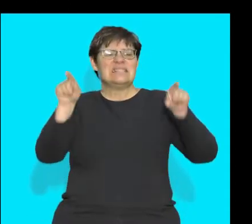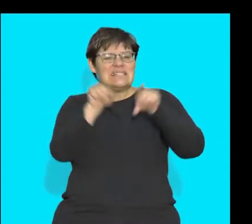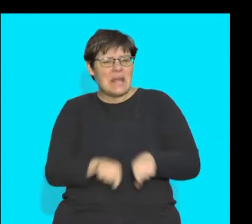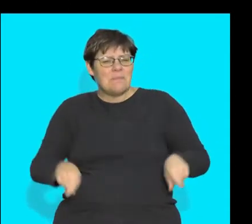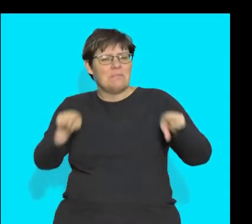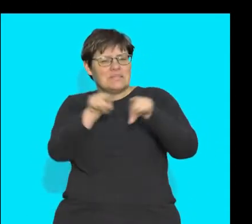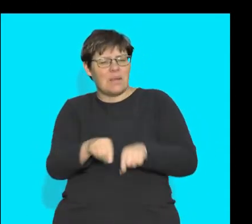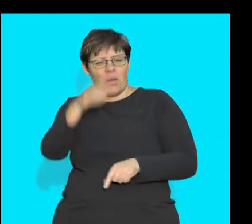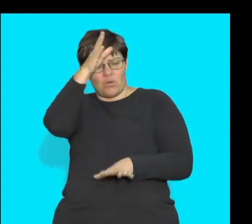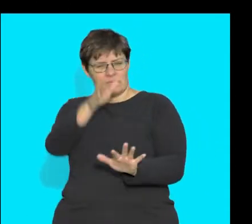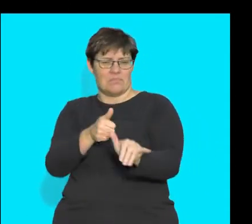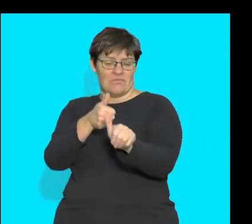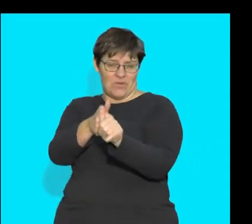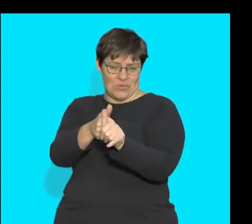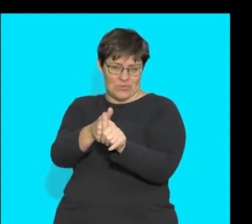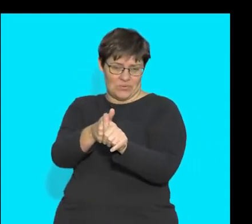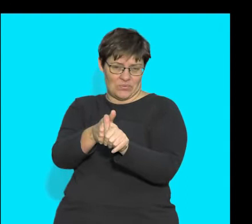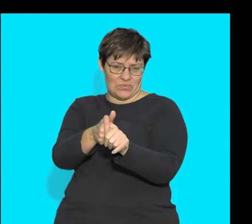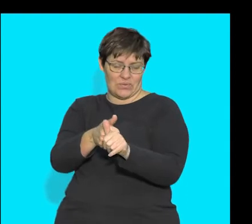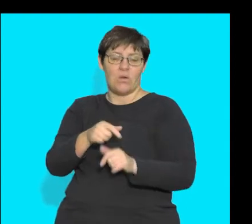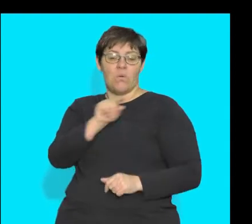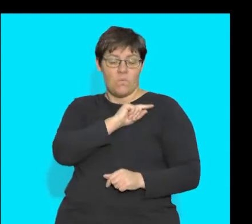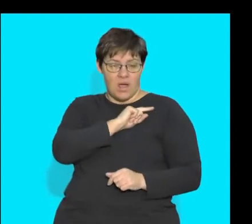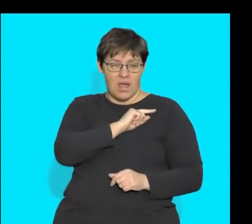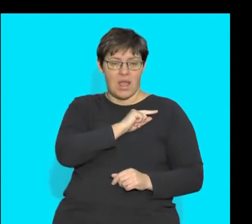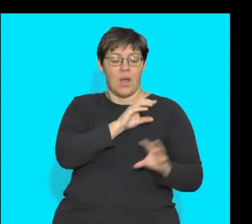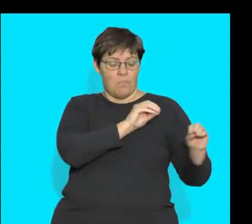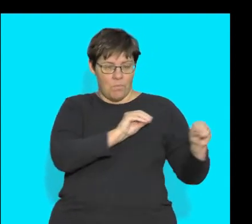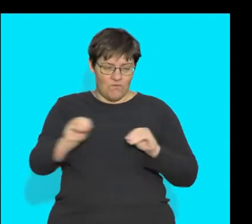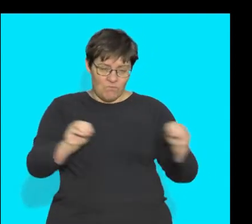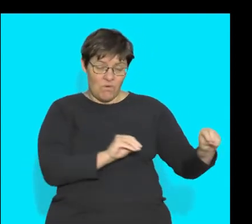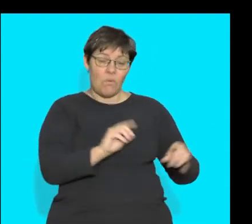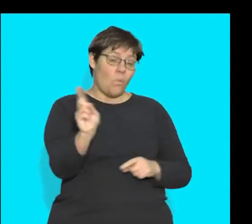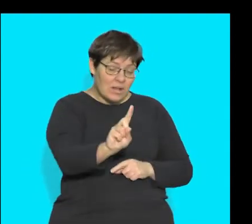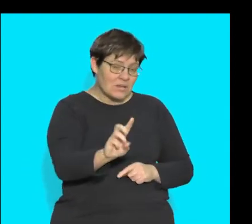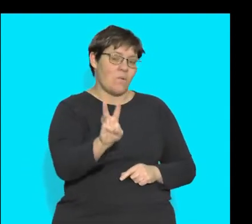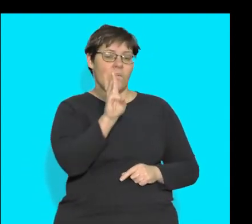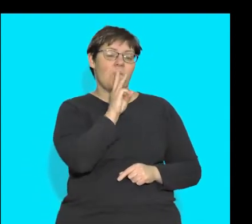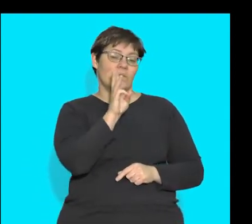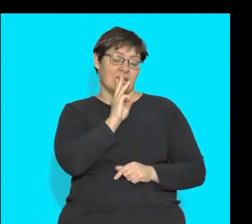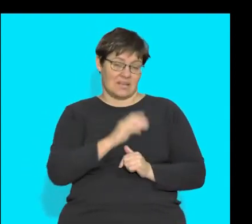same concept where we're going to move water. Right, now this is really important. What